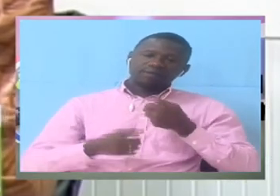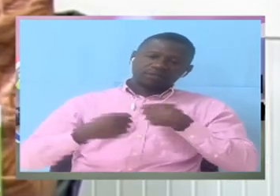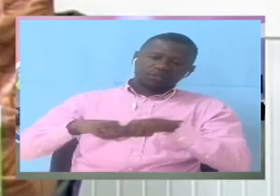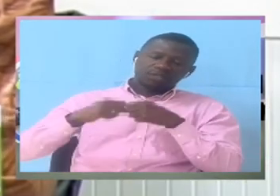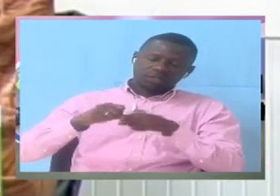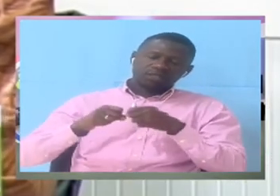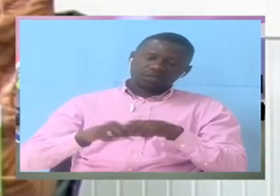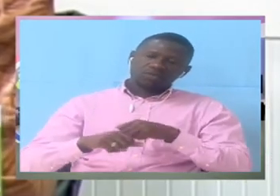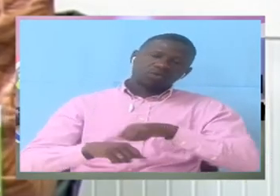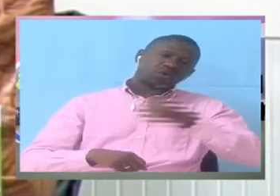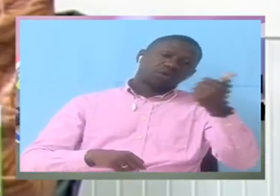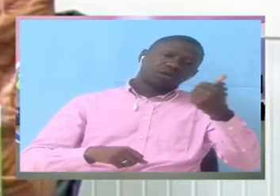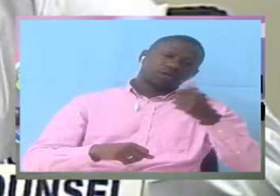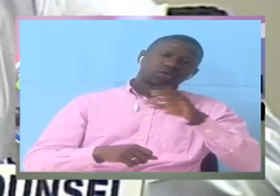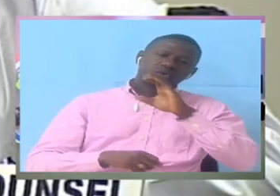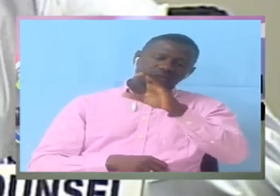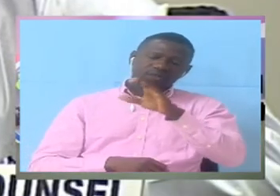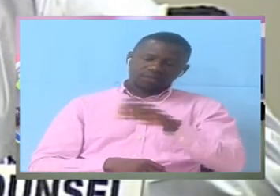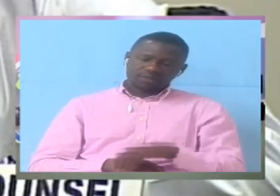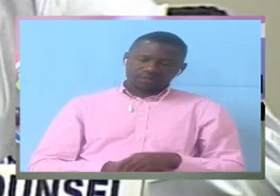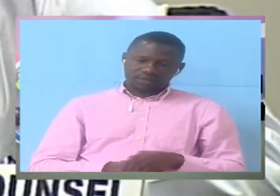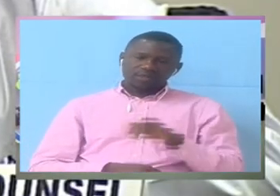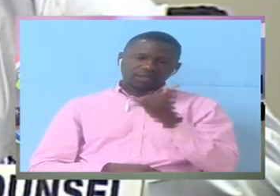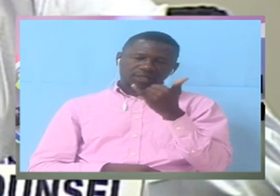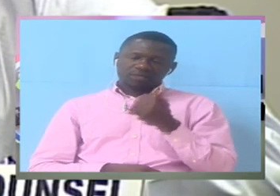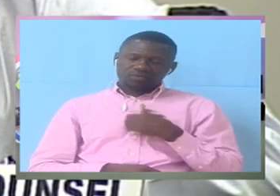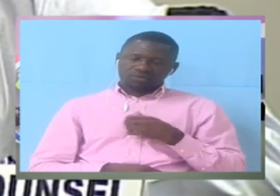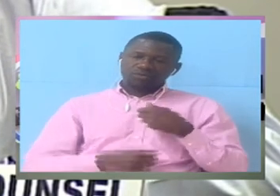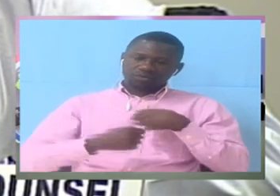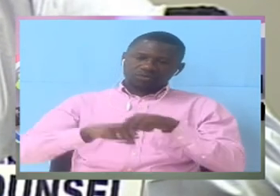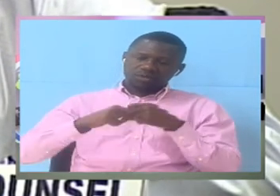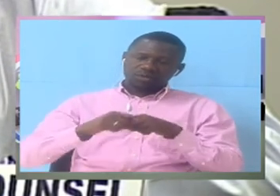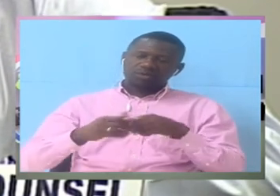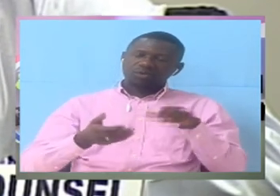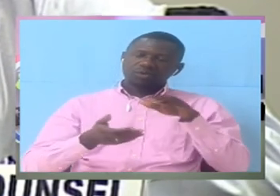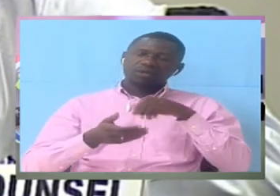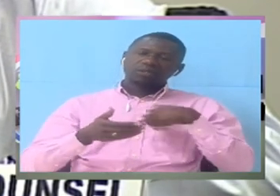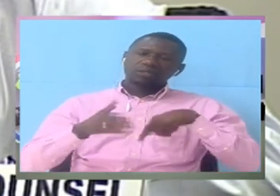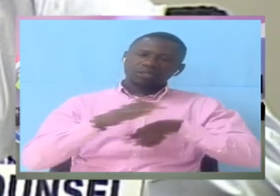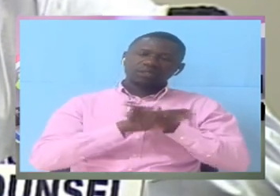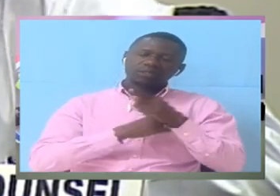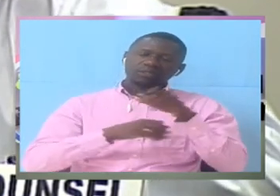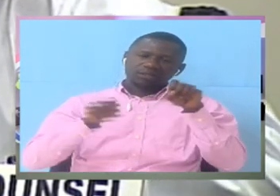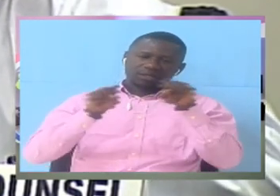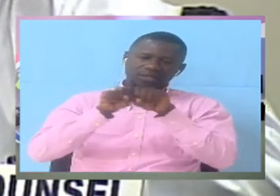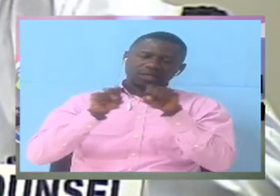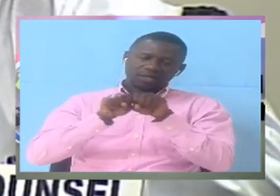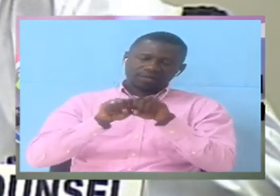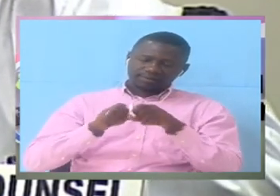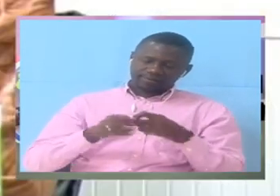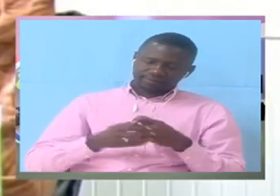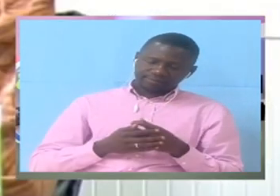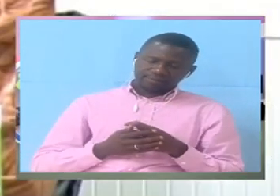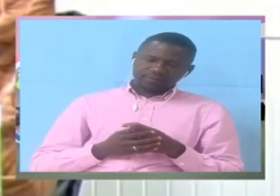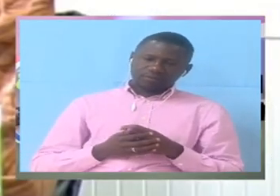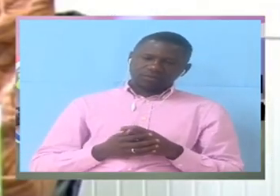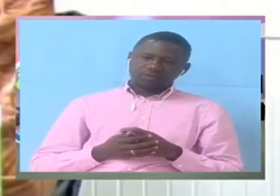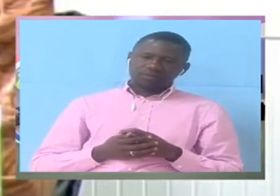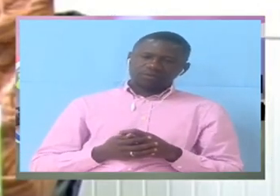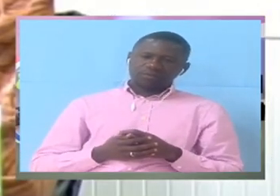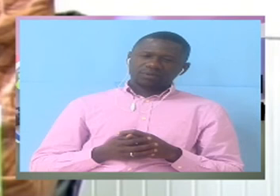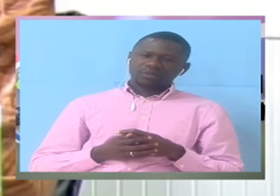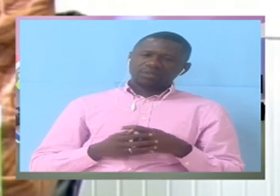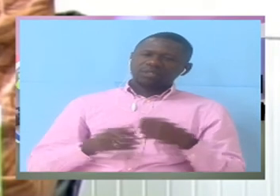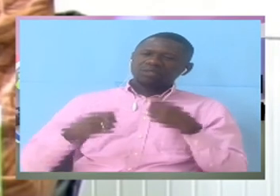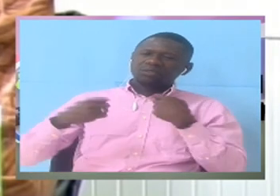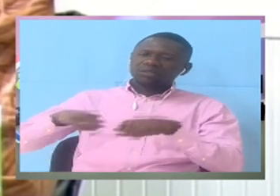training. Yes, they took me to Senegal for training. On what? Mun training na. Training a fason men ka jasi atale.